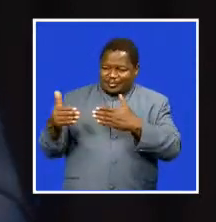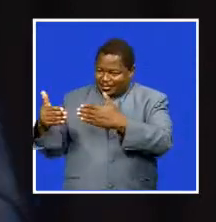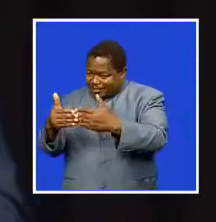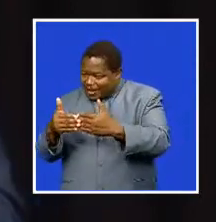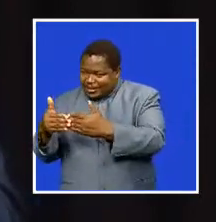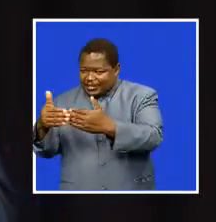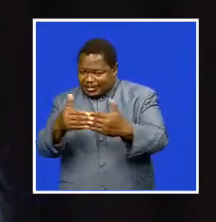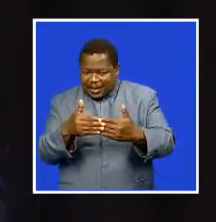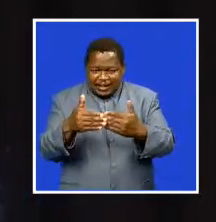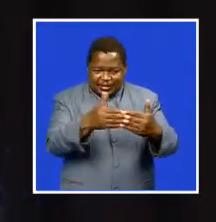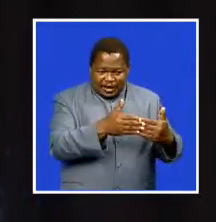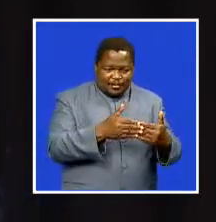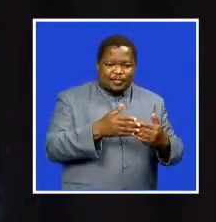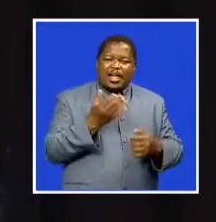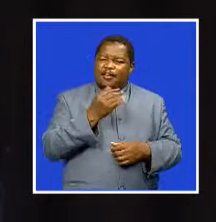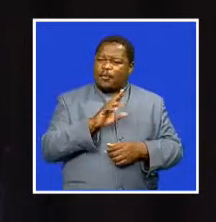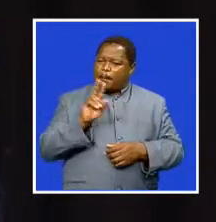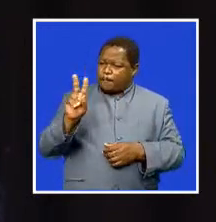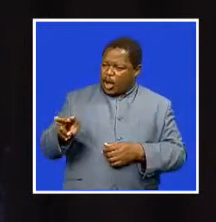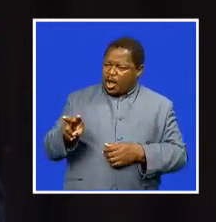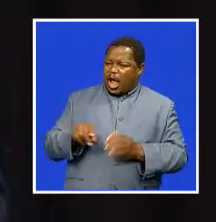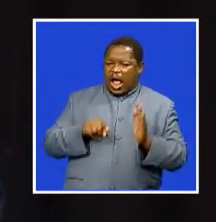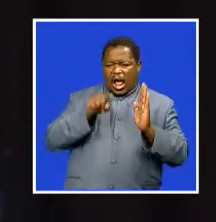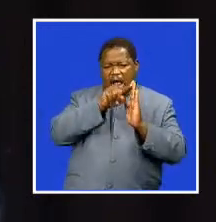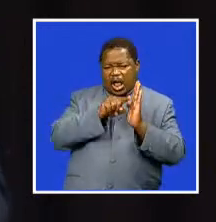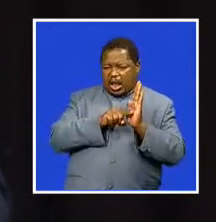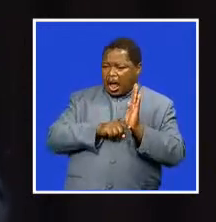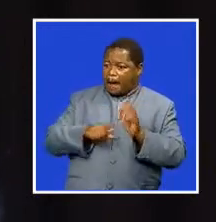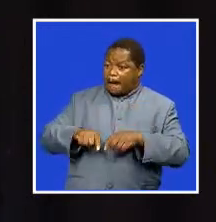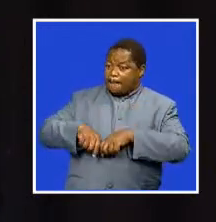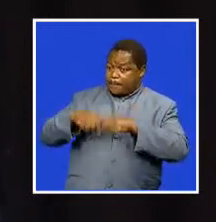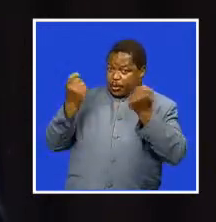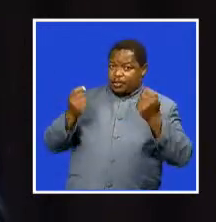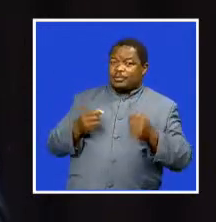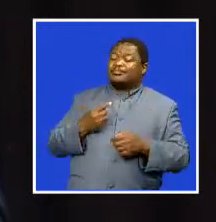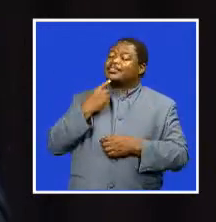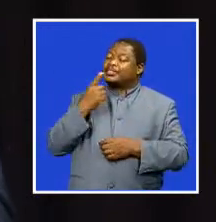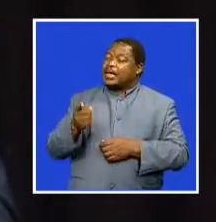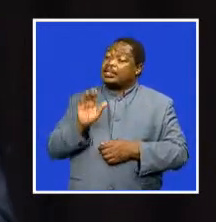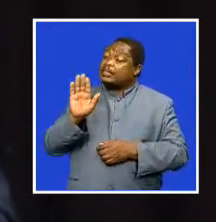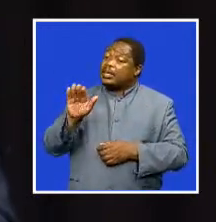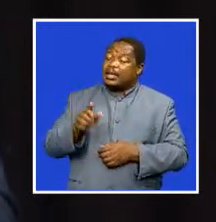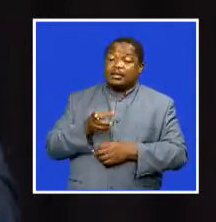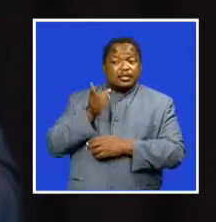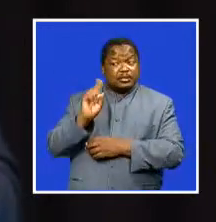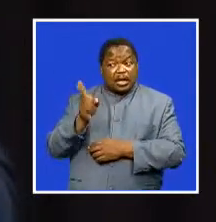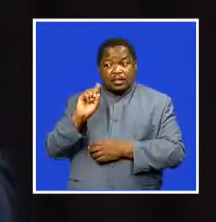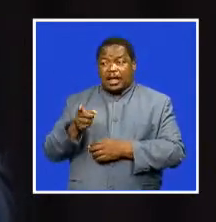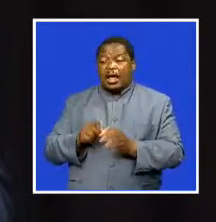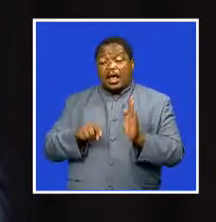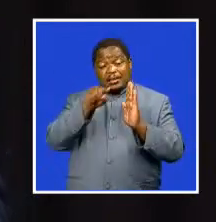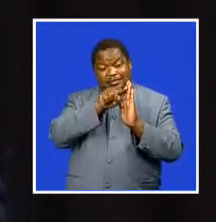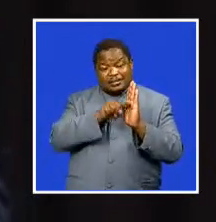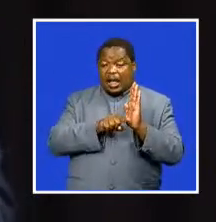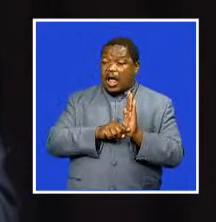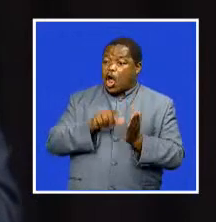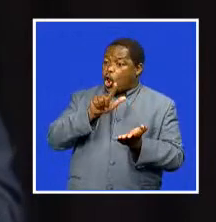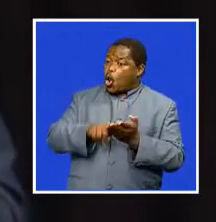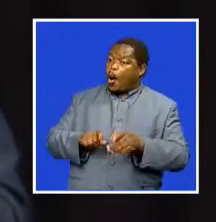lemigomo ubakhude ubahlalise phansi ngoba ufuna ukuthi bavikeleke nawe futhi uvikeleke